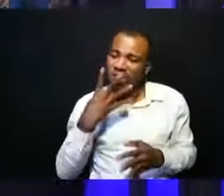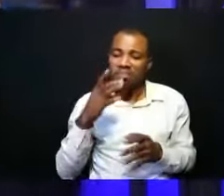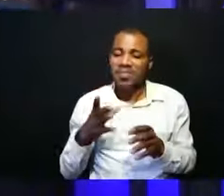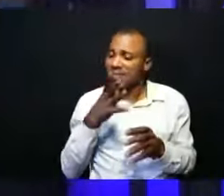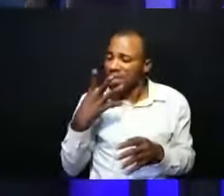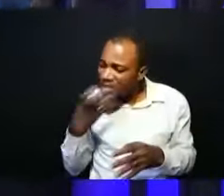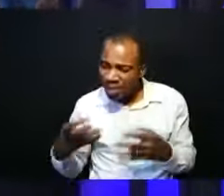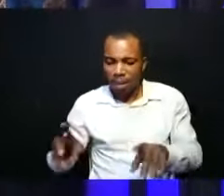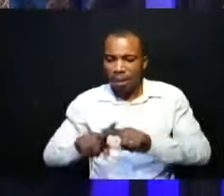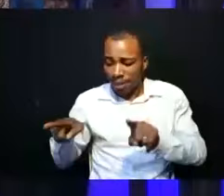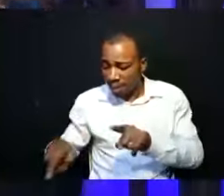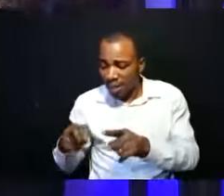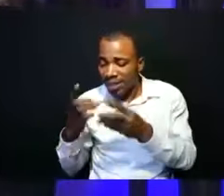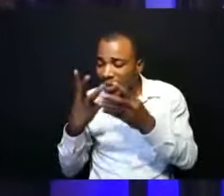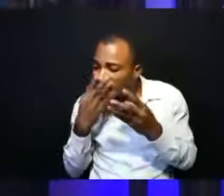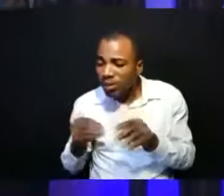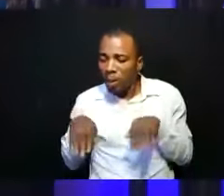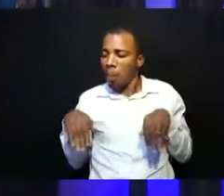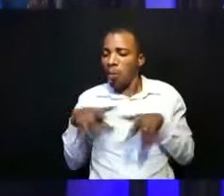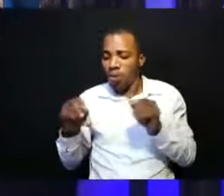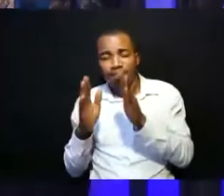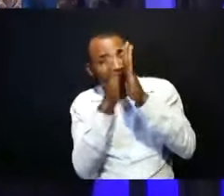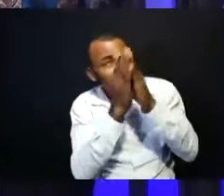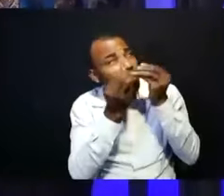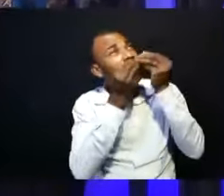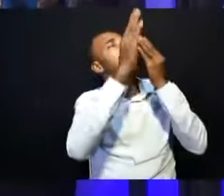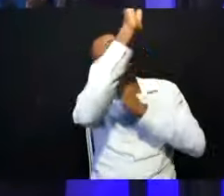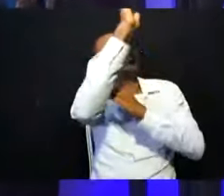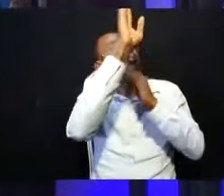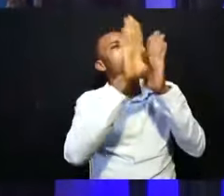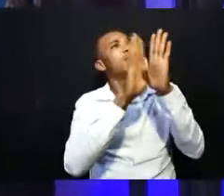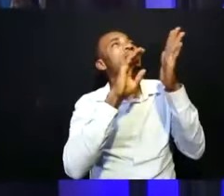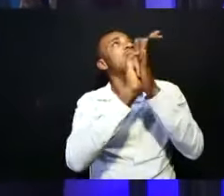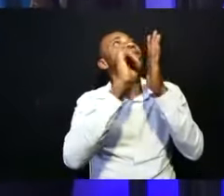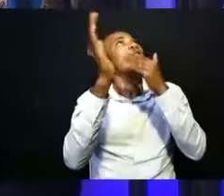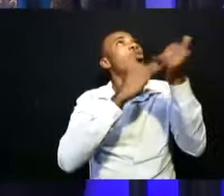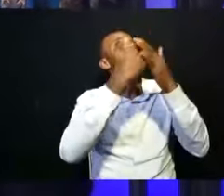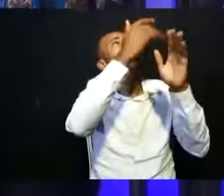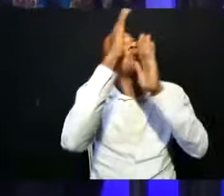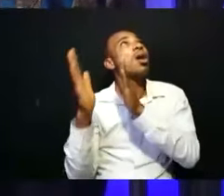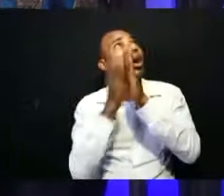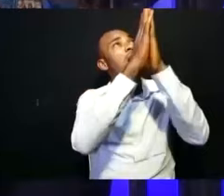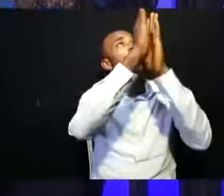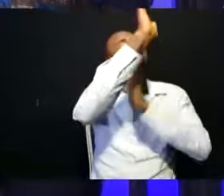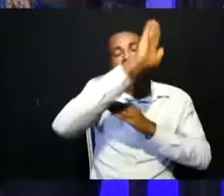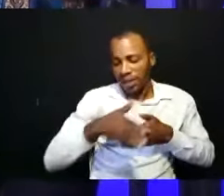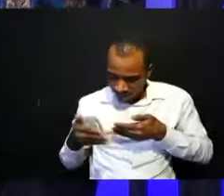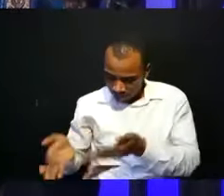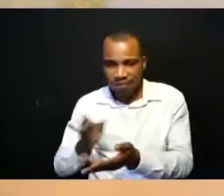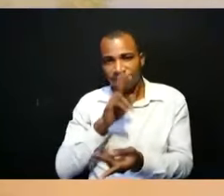It was like a destiny. And then he cried to God. The Bible says God granted his